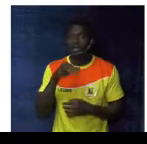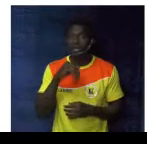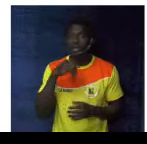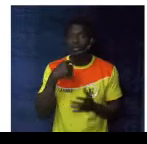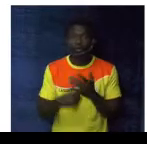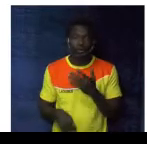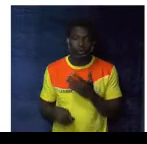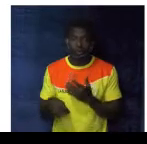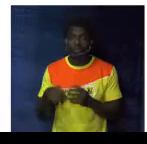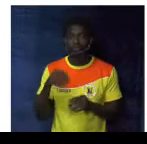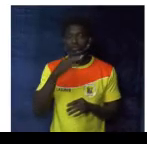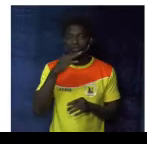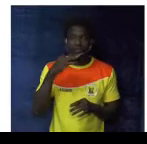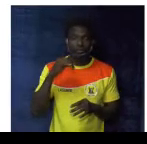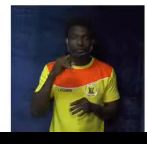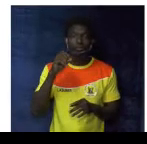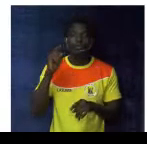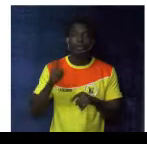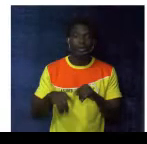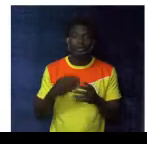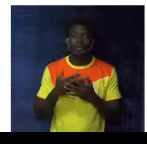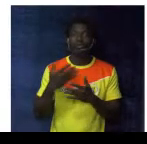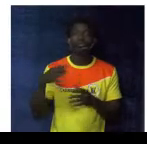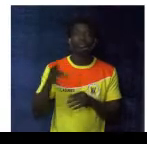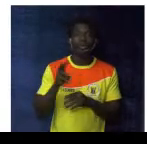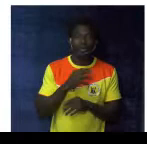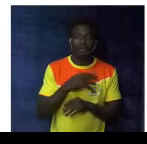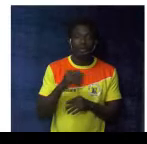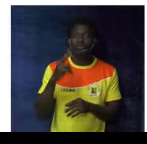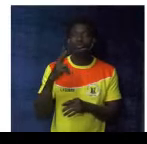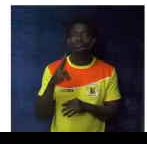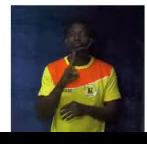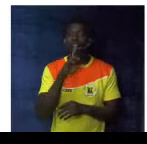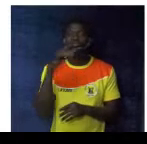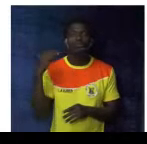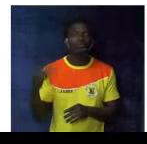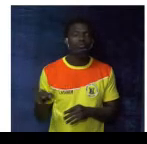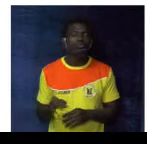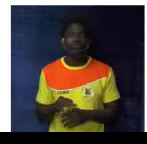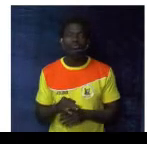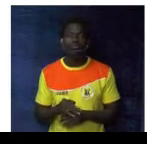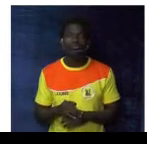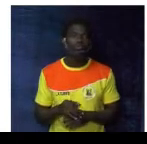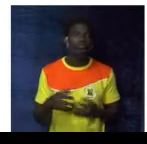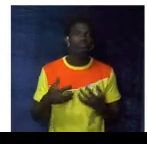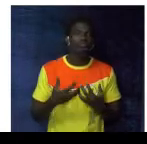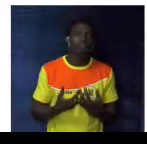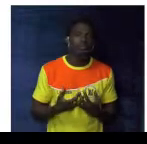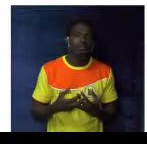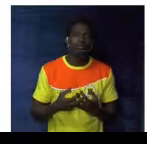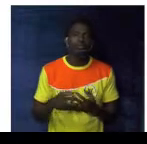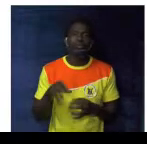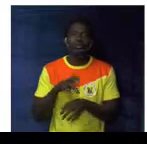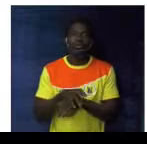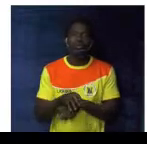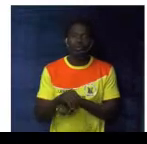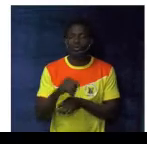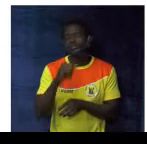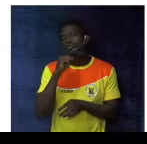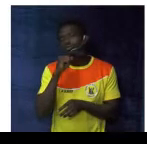not affordable to farmers. Two, the use of tractors causes deforestation. And three,